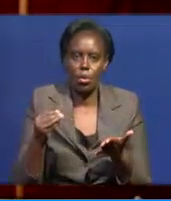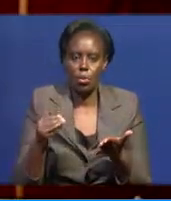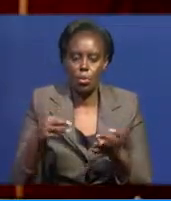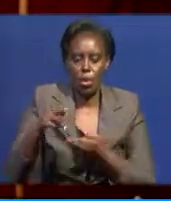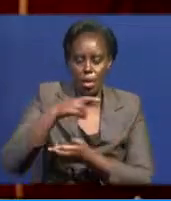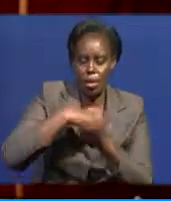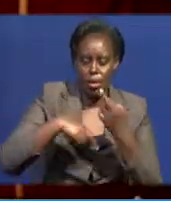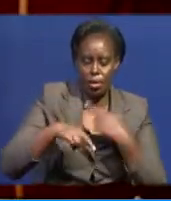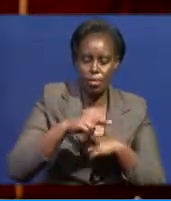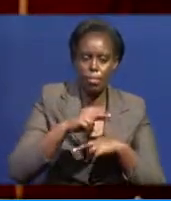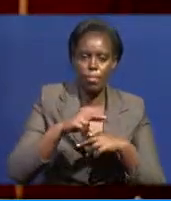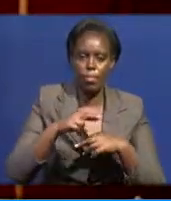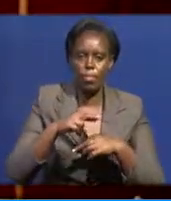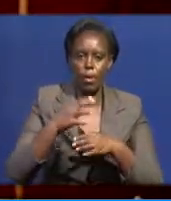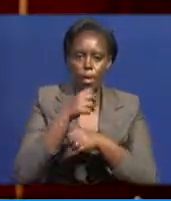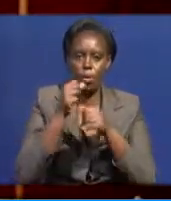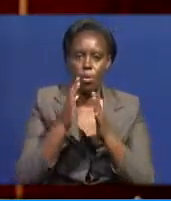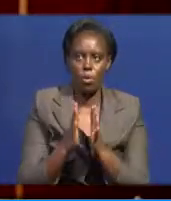review